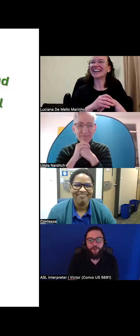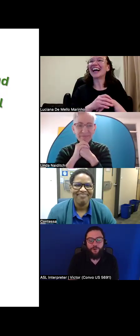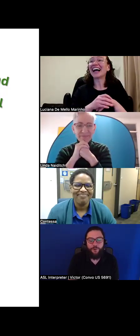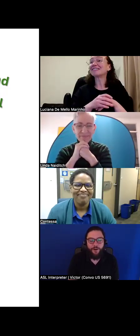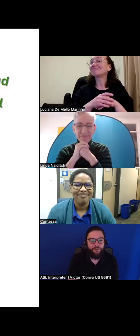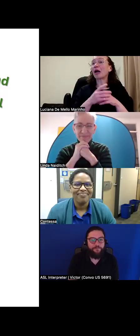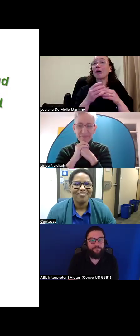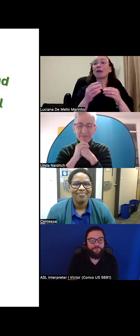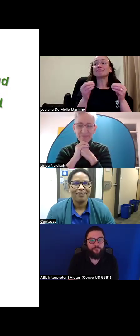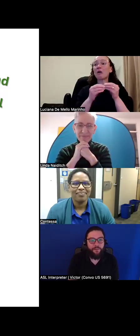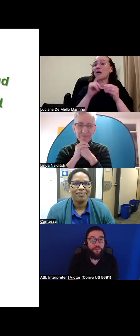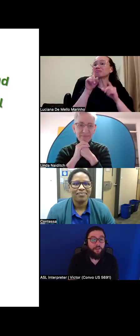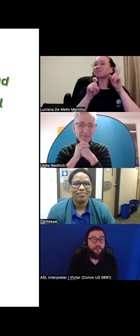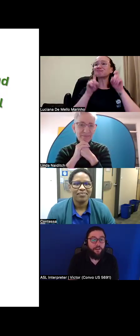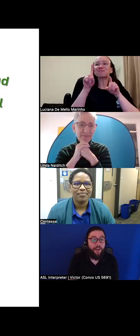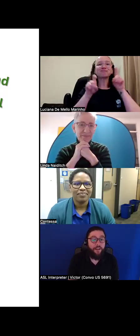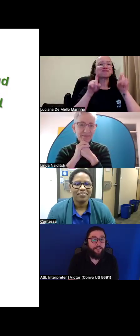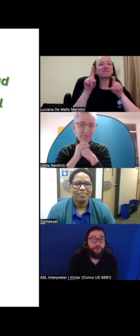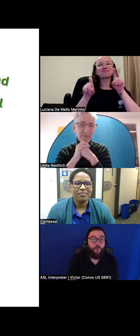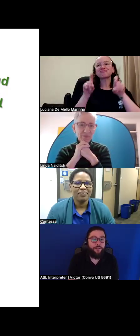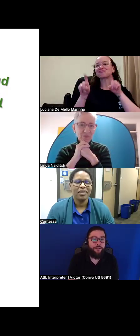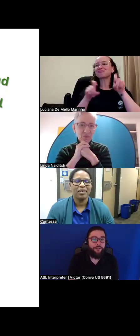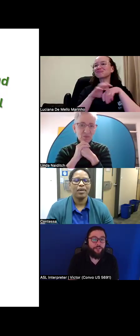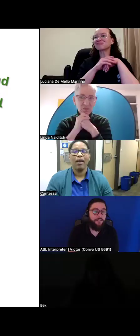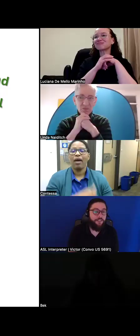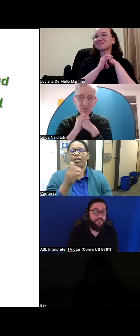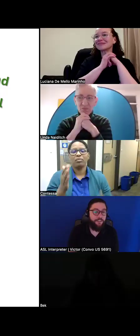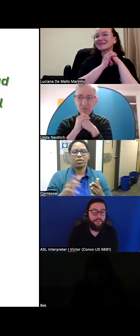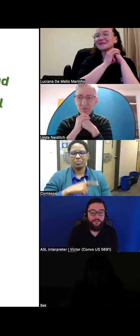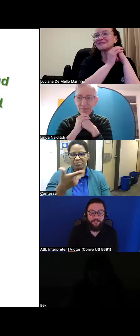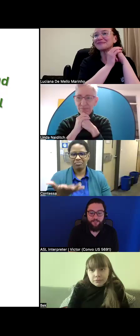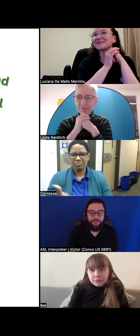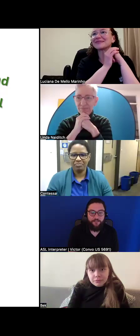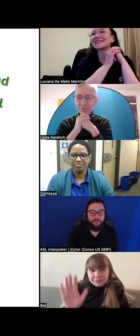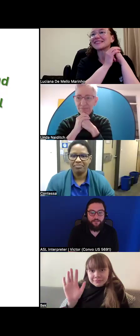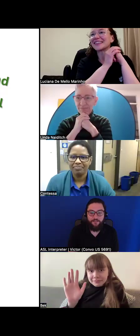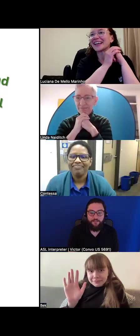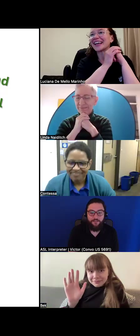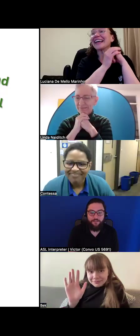All right, no problem. Any other questions?